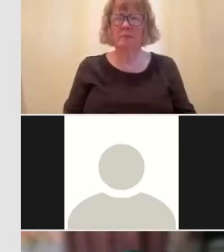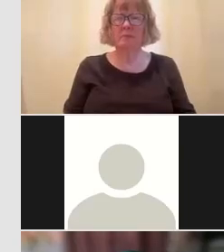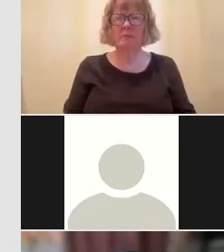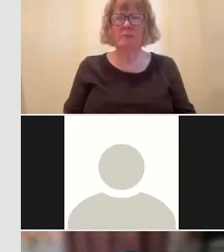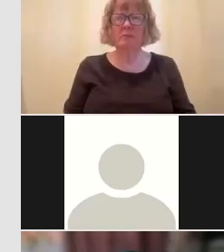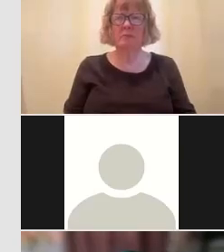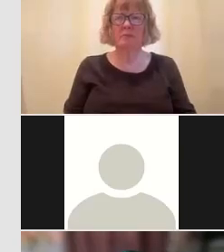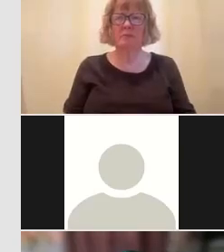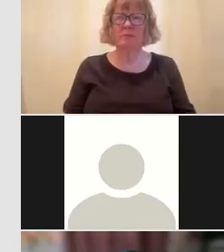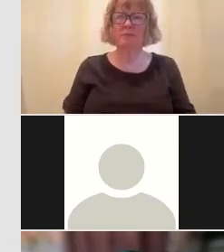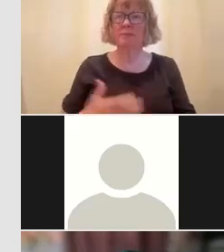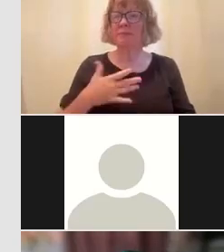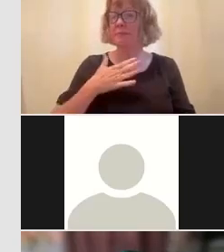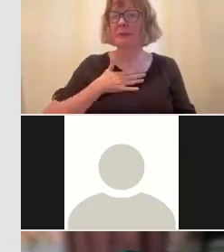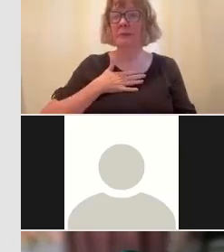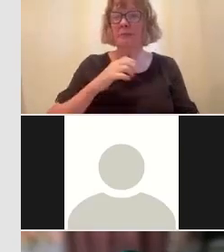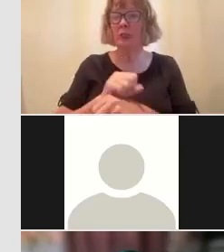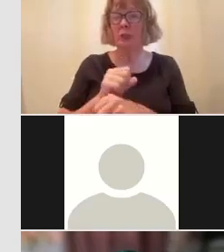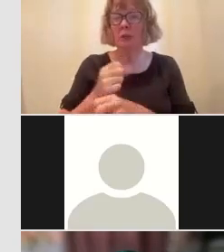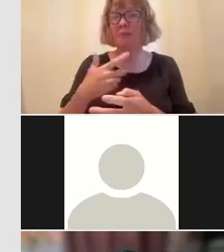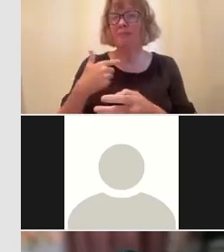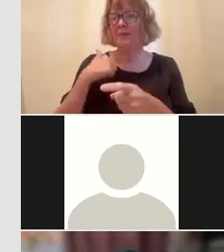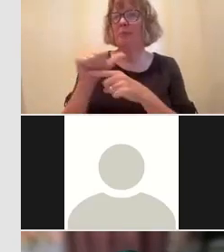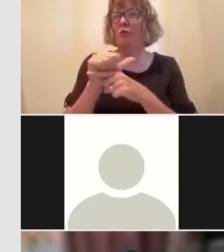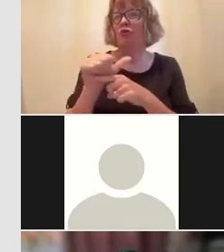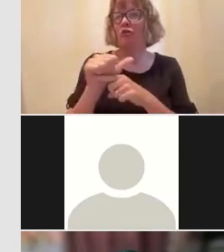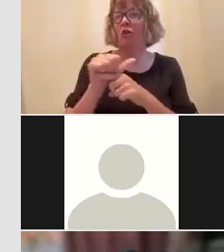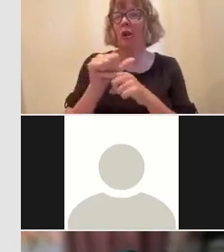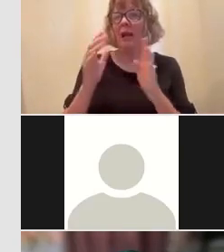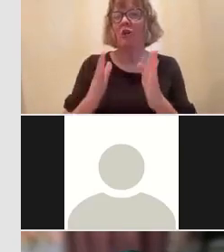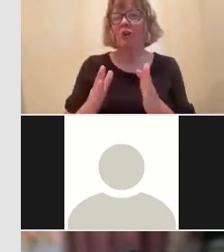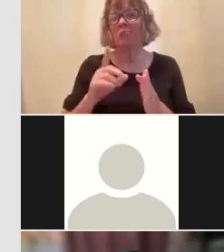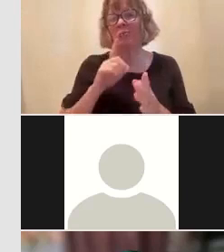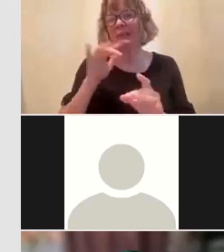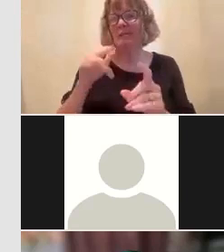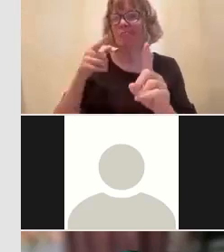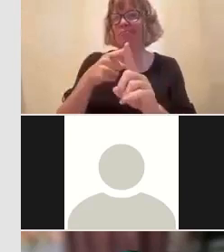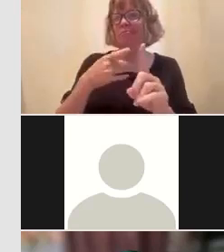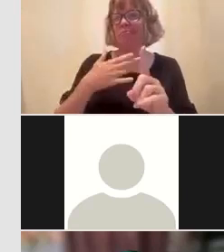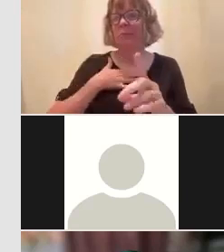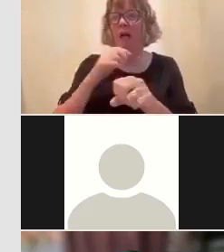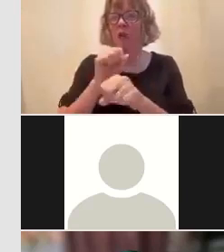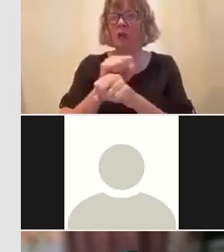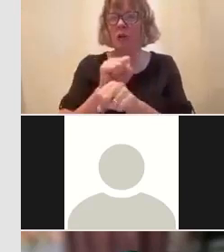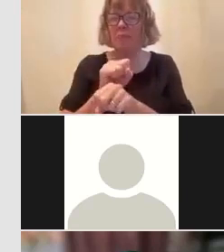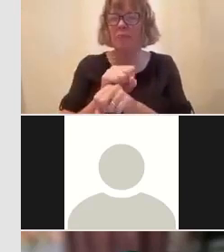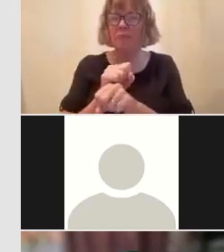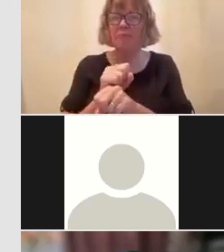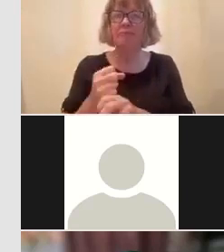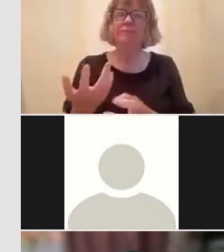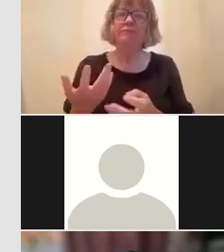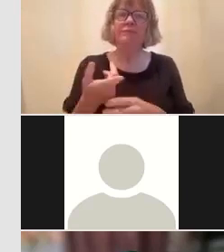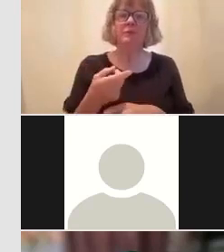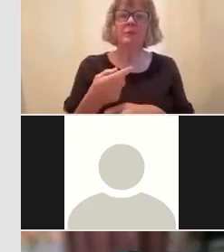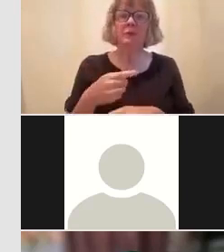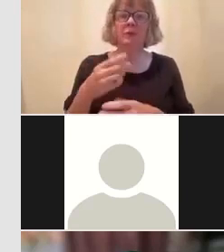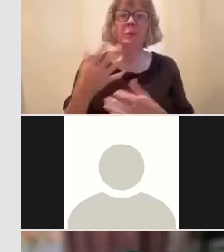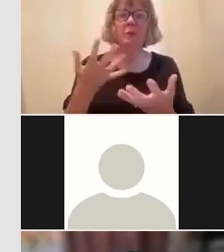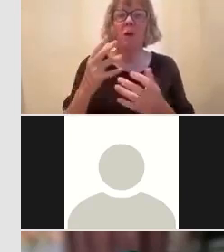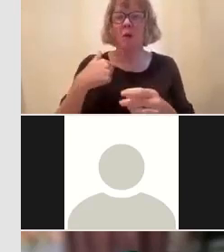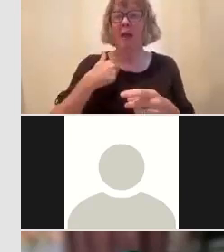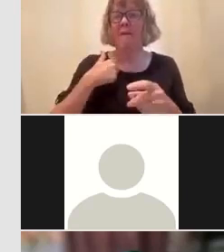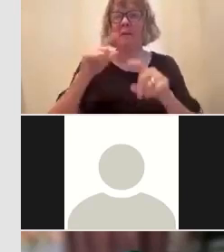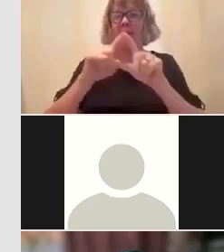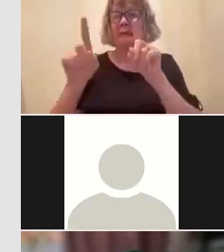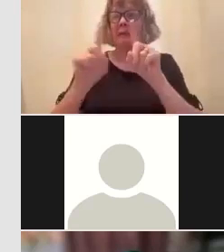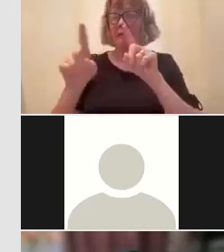So my job, I'm a trainer. That's really what my job is. Here's some of the trainings that we do currently.